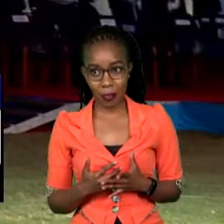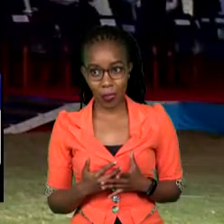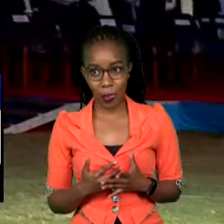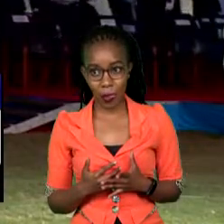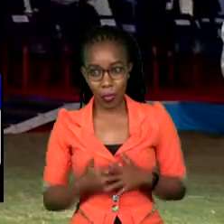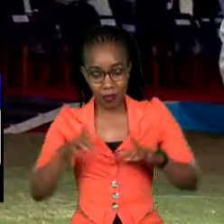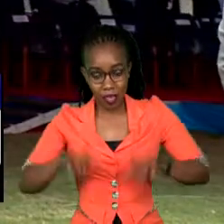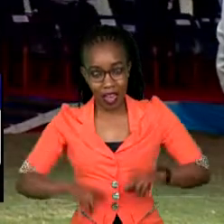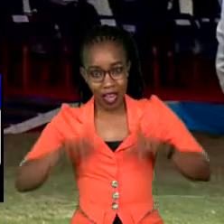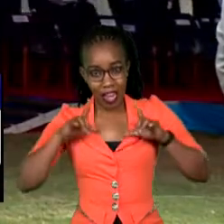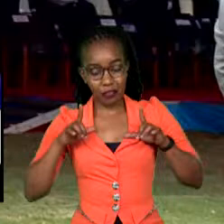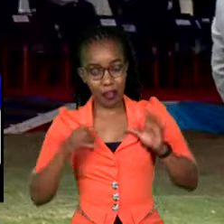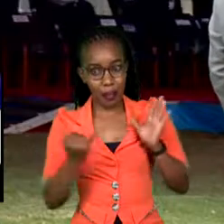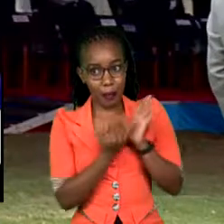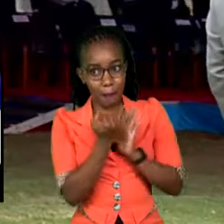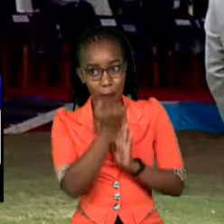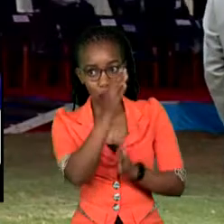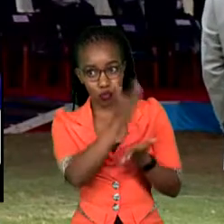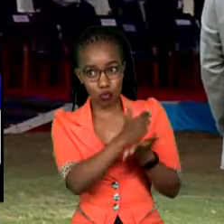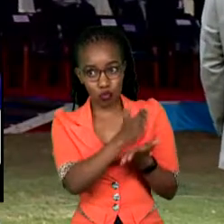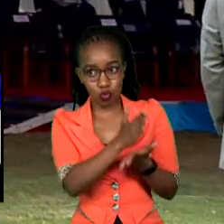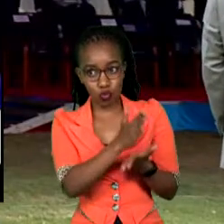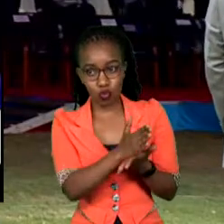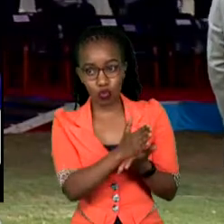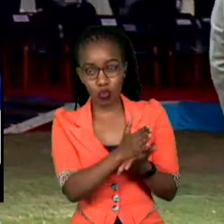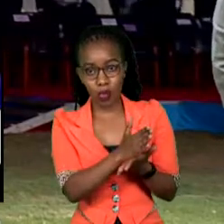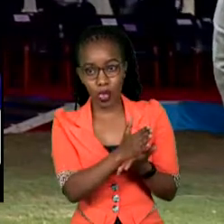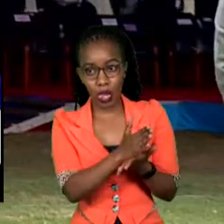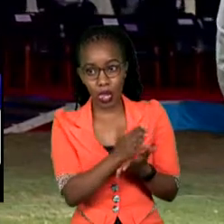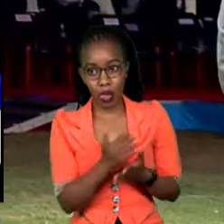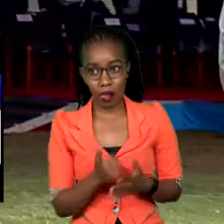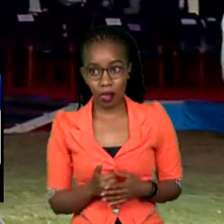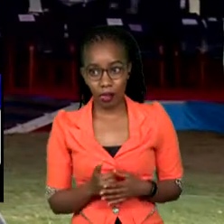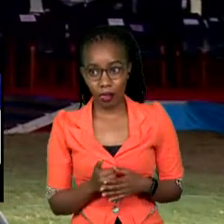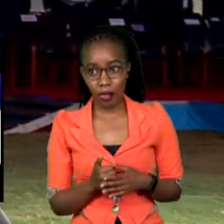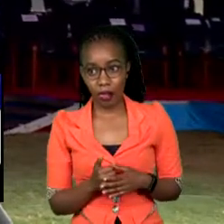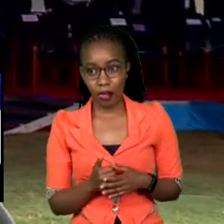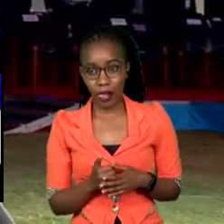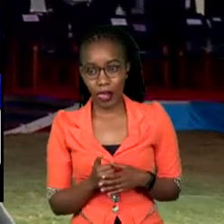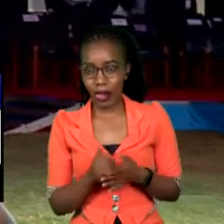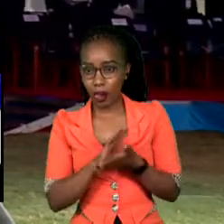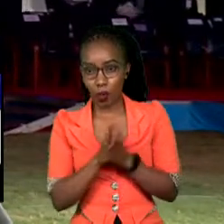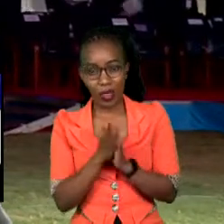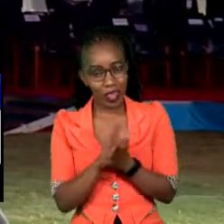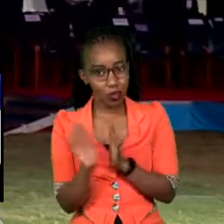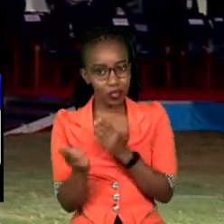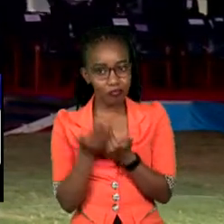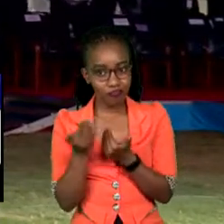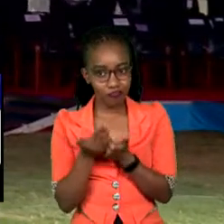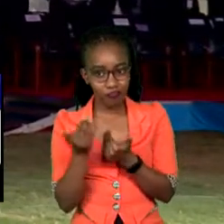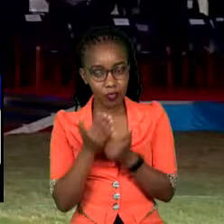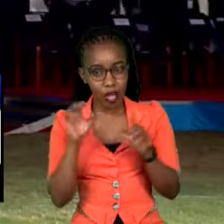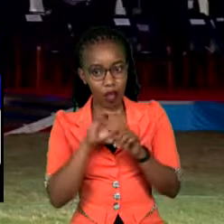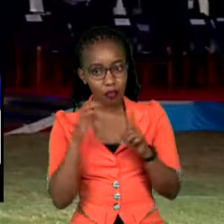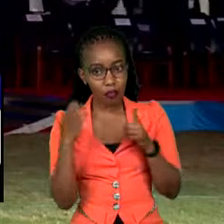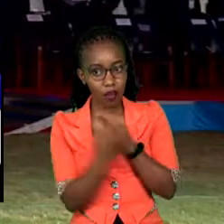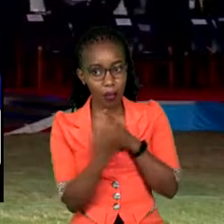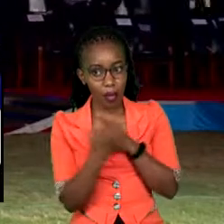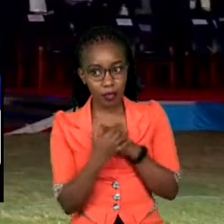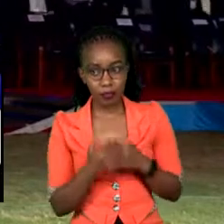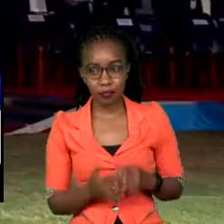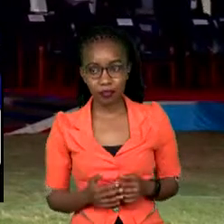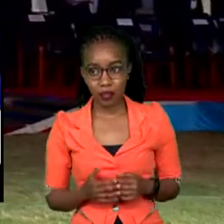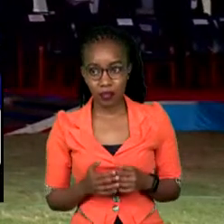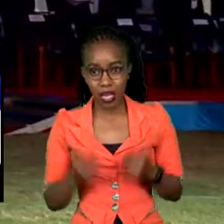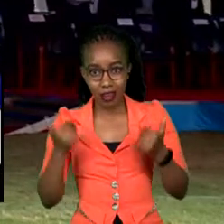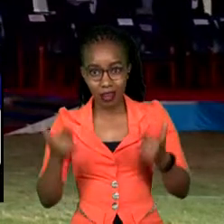the lives of the people, who lives around me. And without taking care of the environment in the current situation